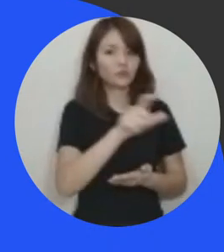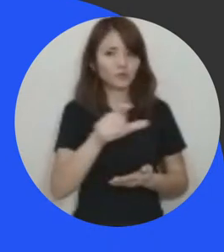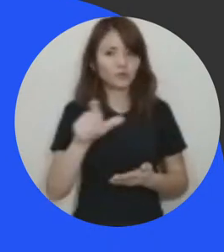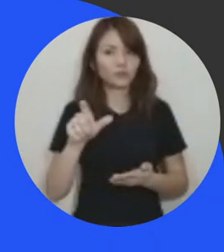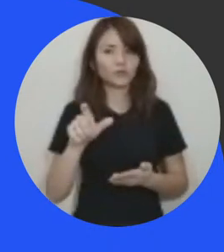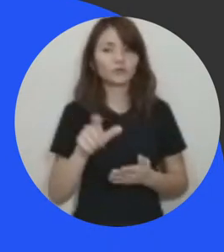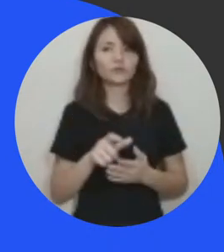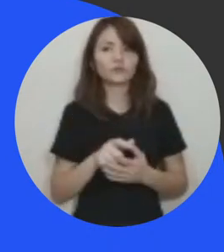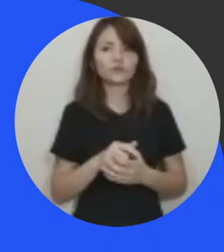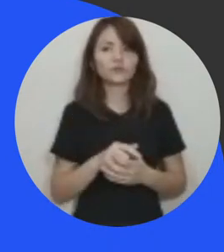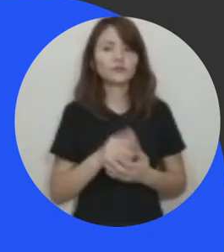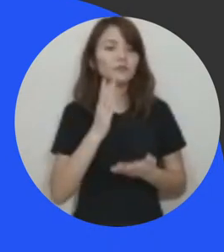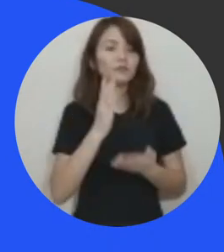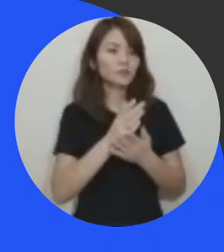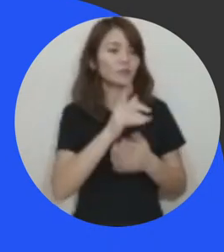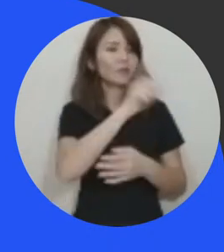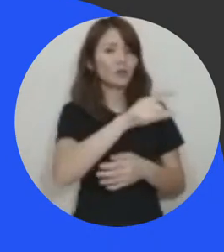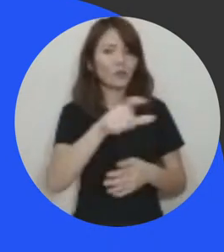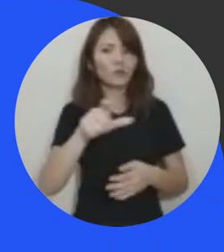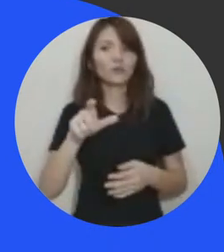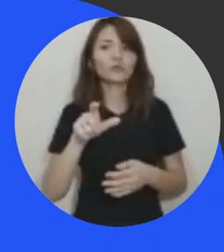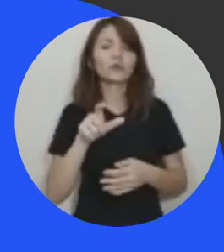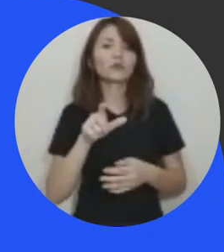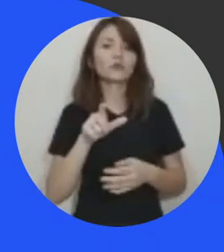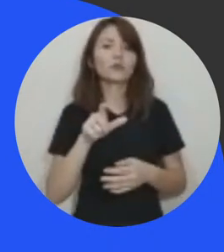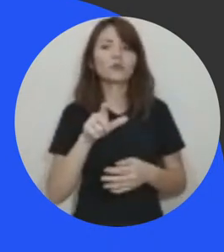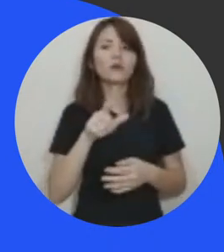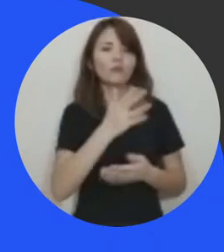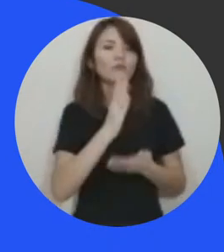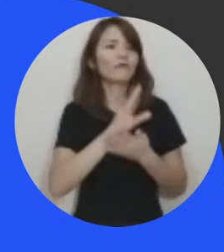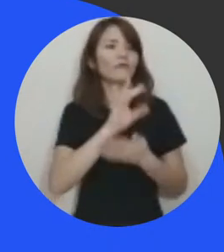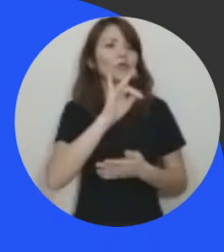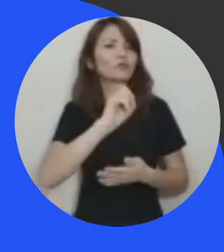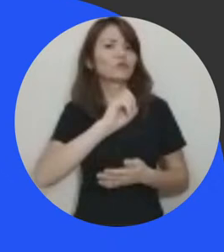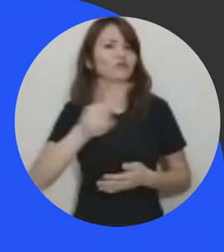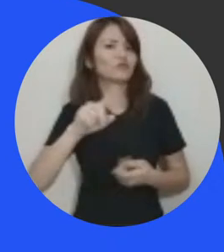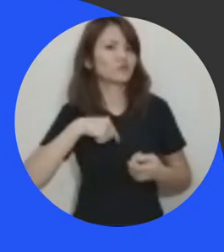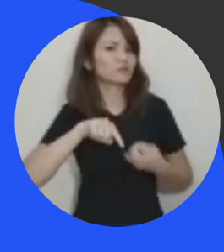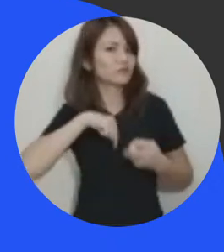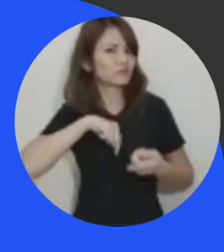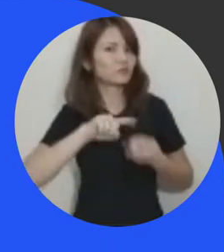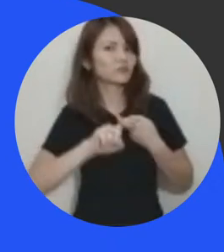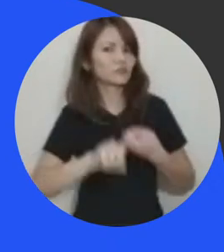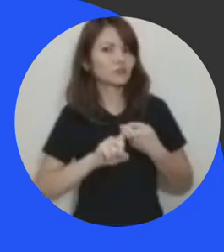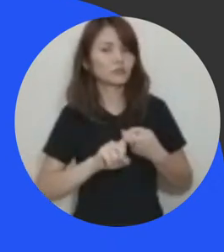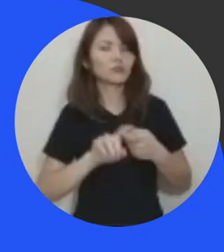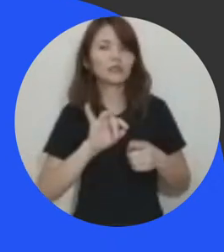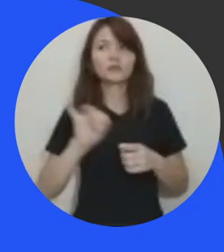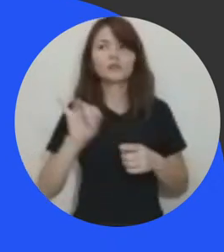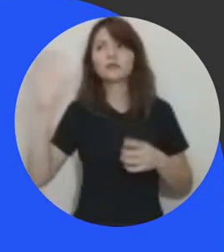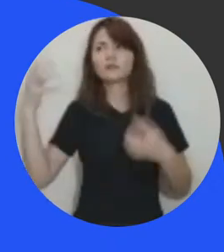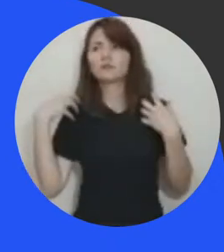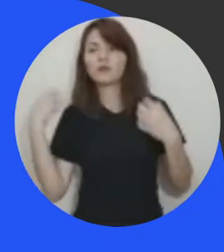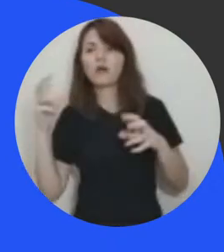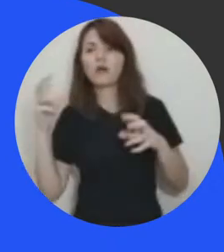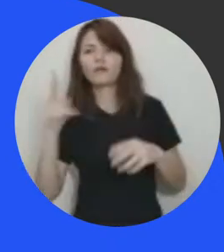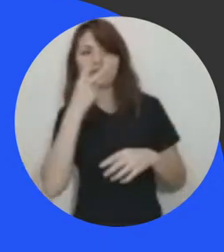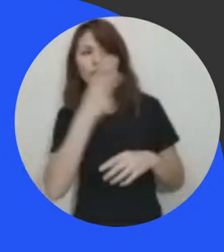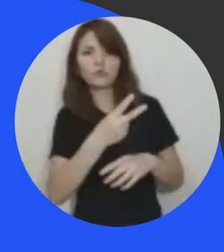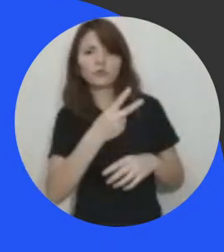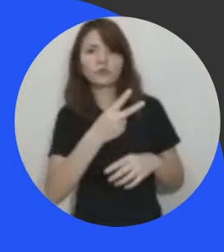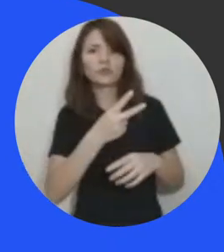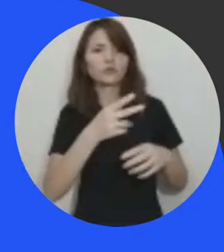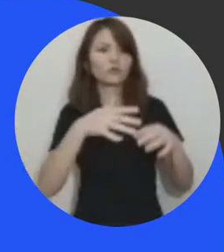And the healthcare service will see a series of infections in the population. Now, each one of